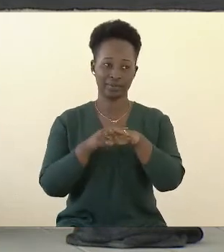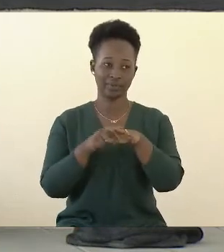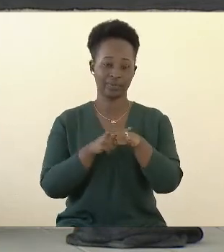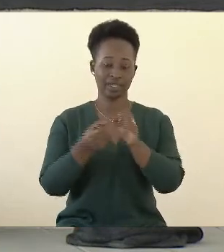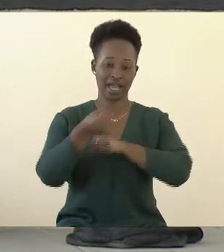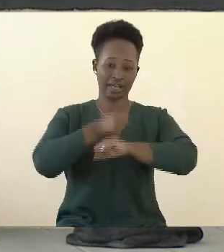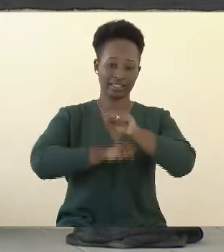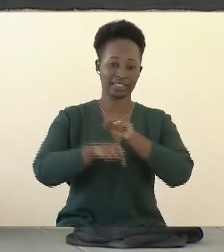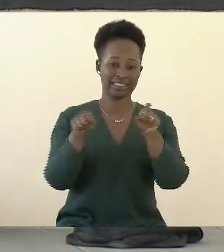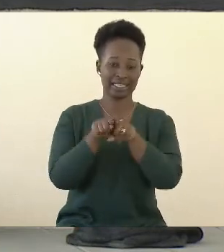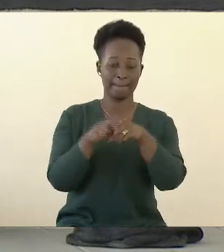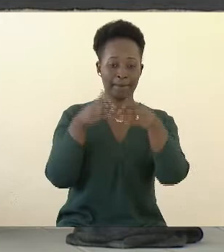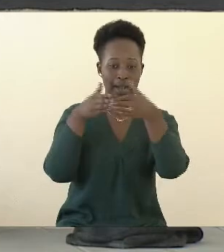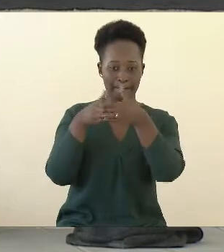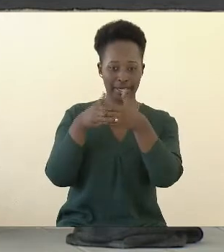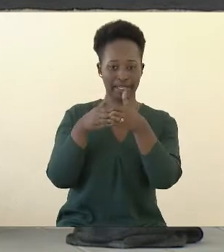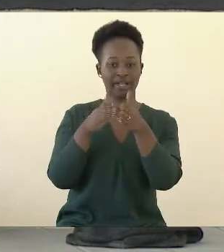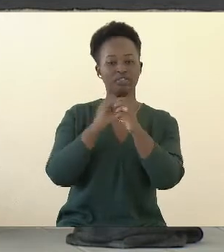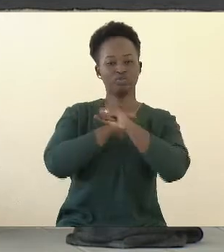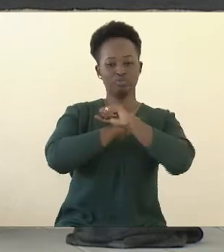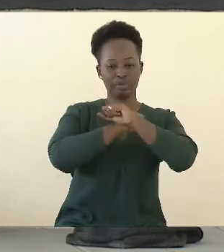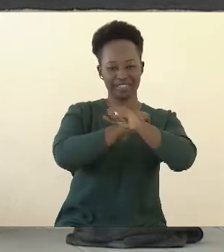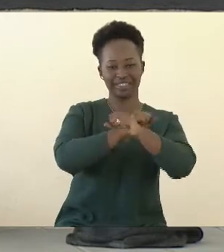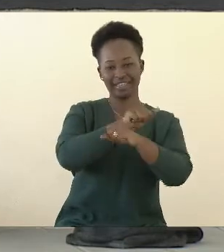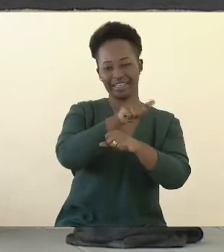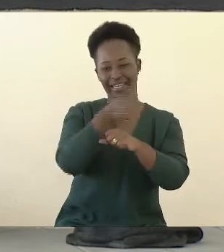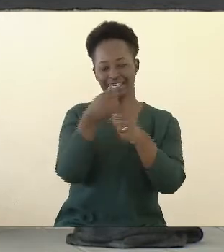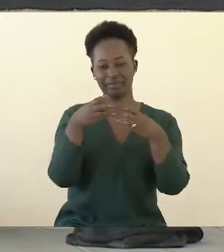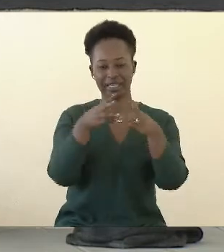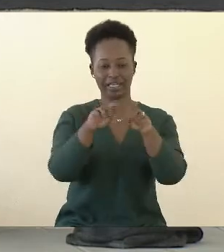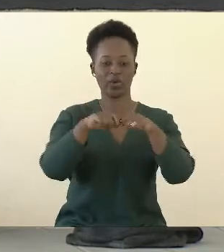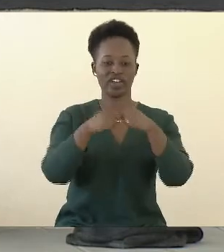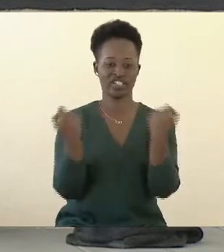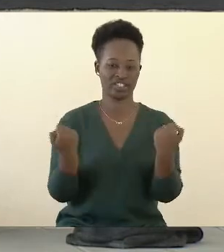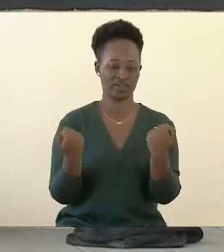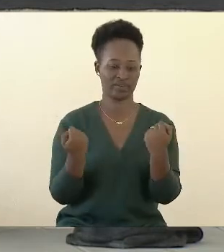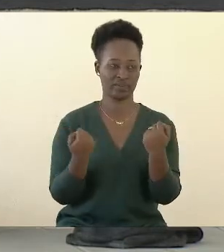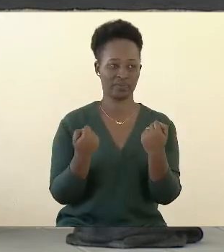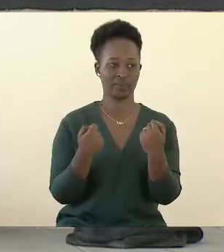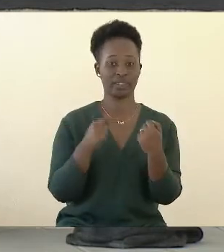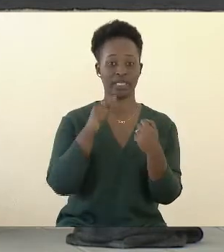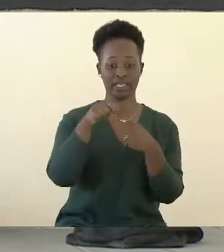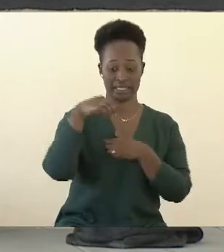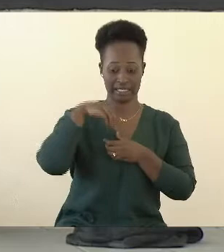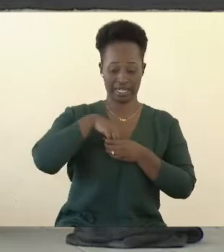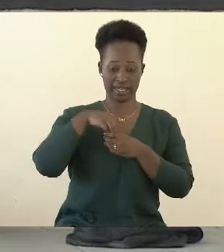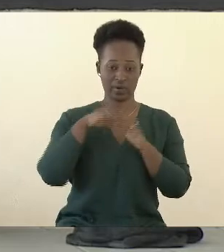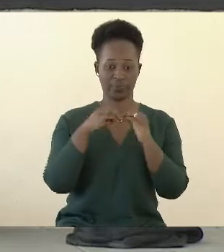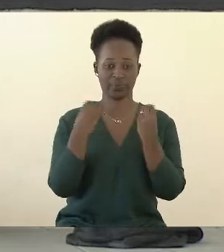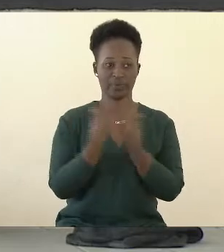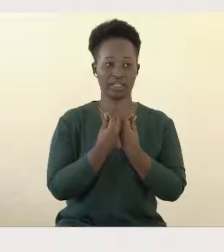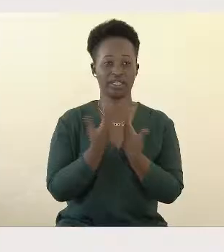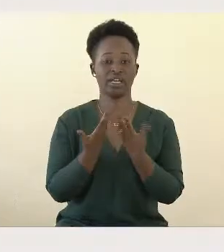as a barrier and it protects the skin from any mechanical injury. So the underlying organs must